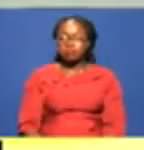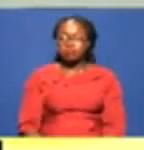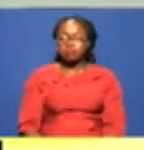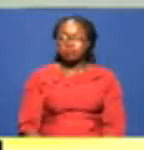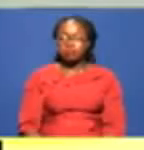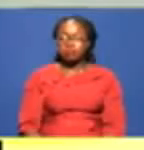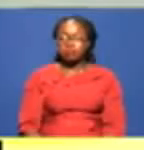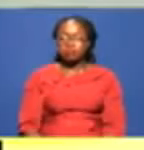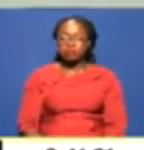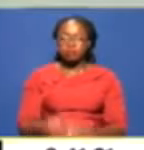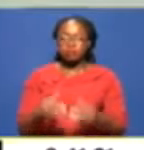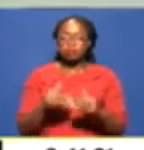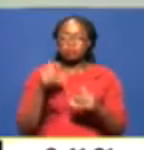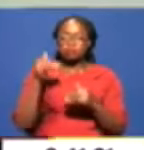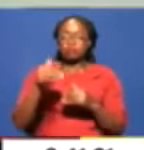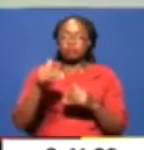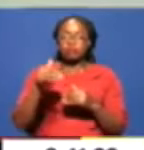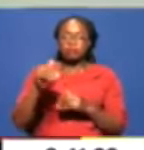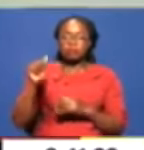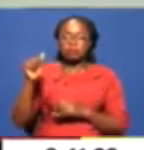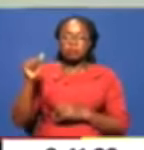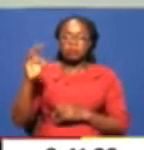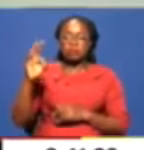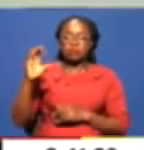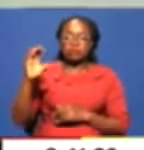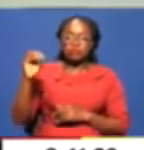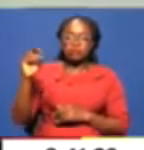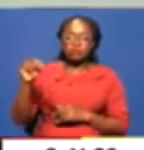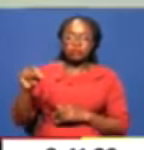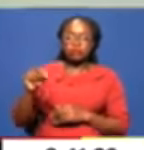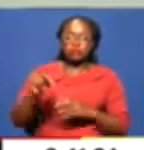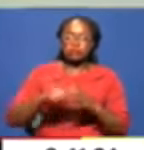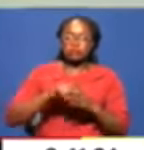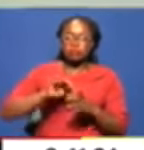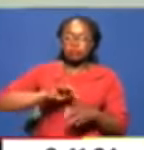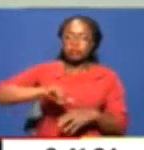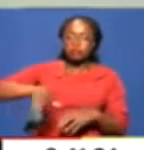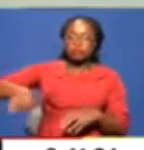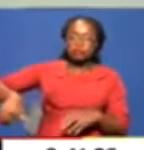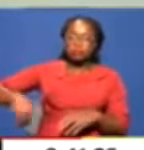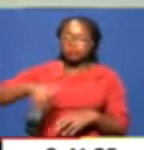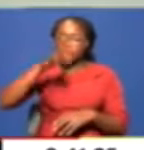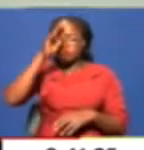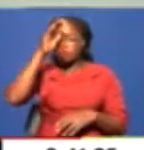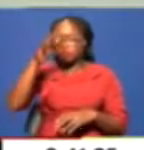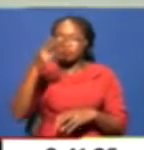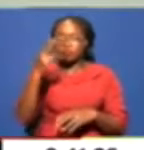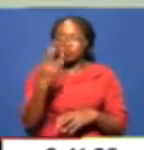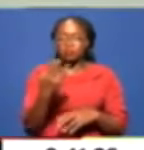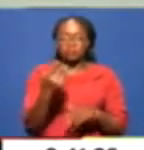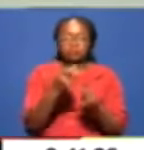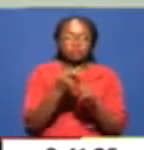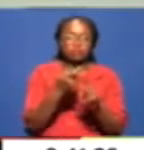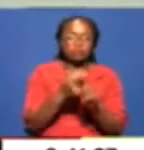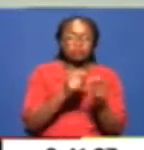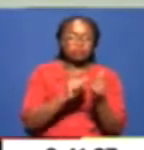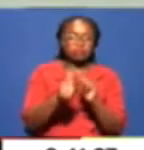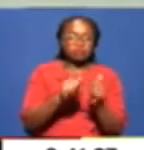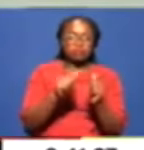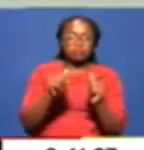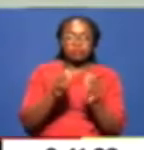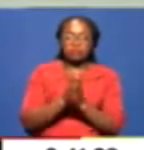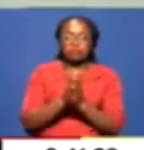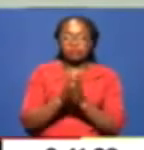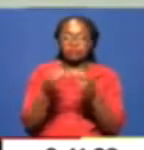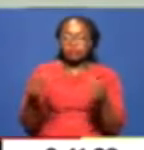The postponed Africa Cup of Nations will kick off in Cameroon on Sunday with 24 teams battling for the continental trophy, with